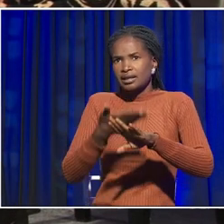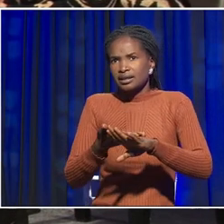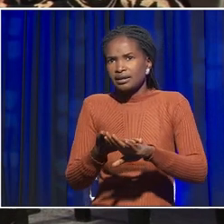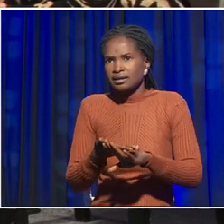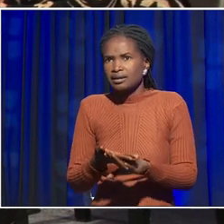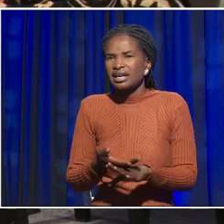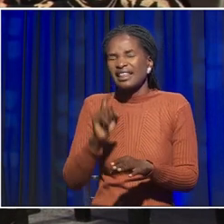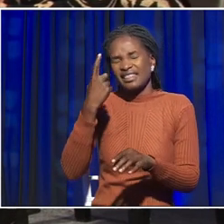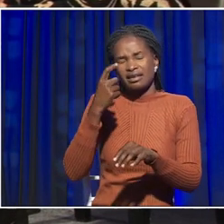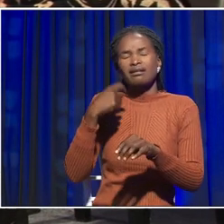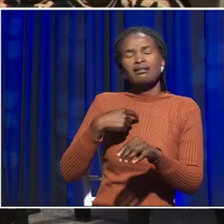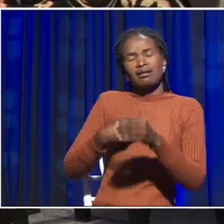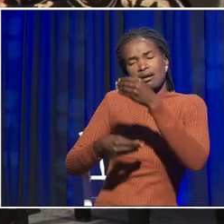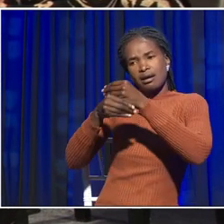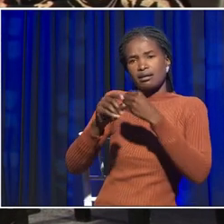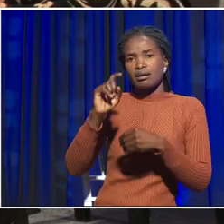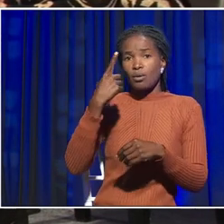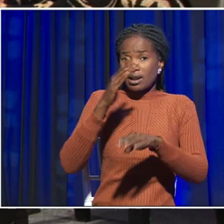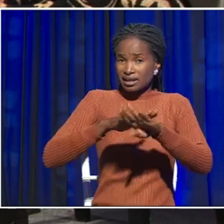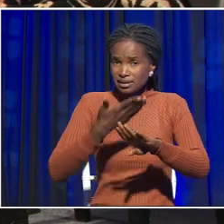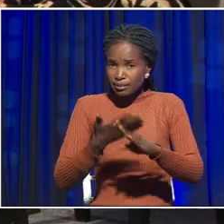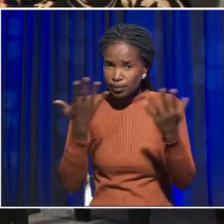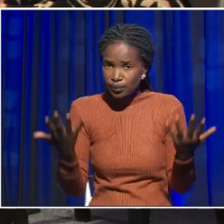it's once again an example